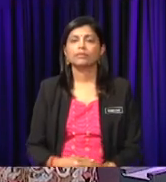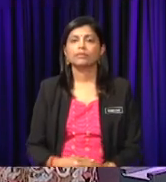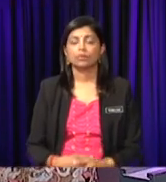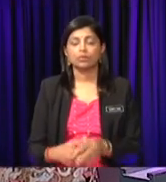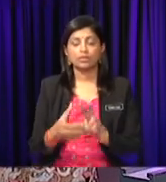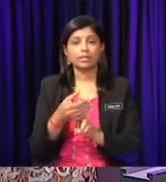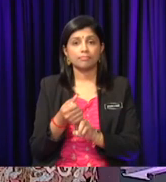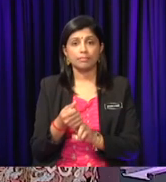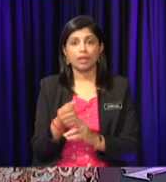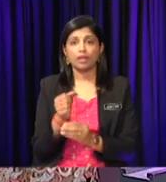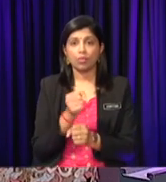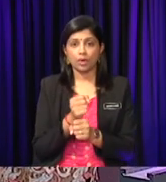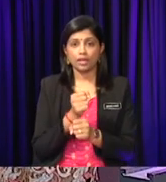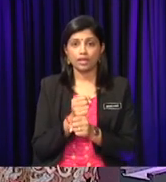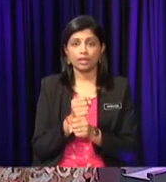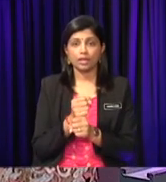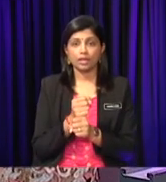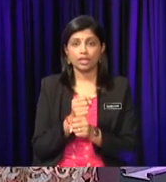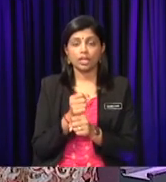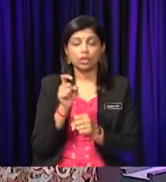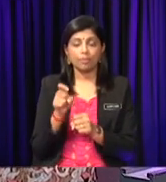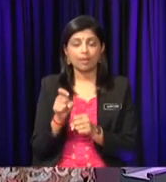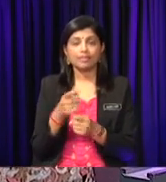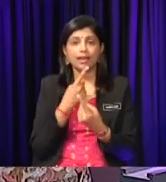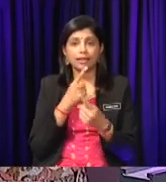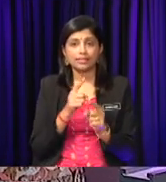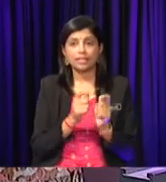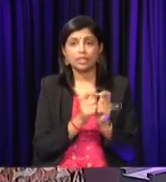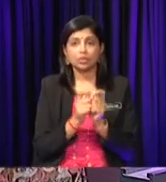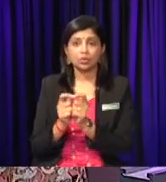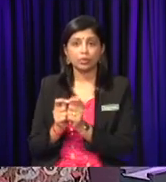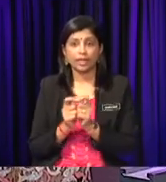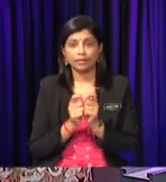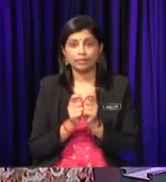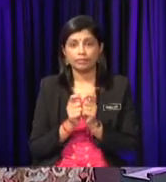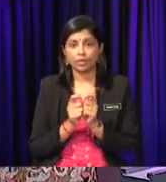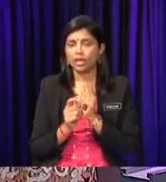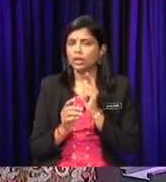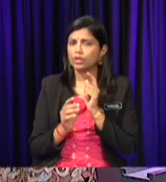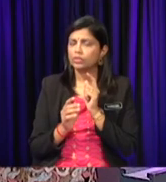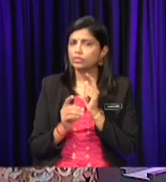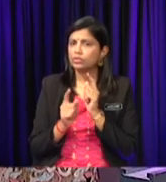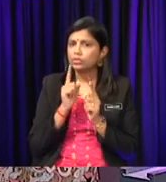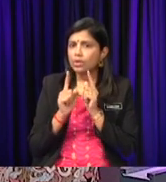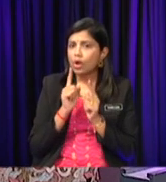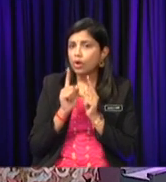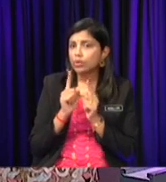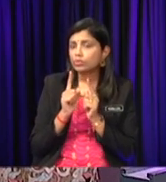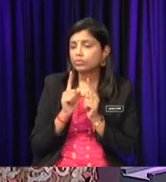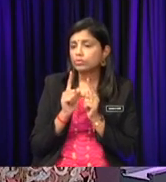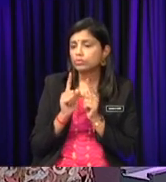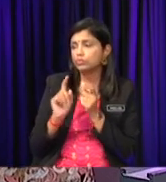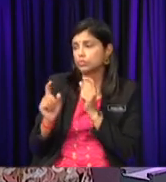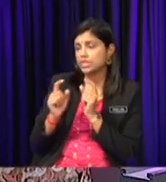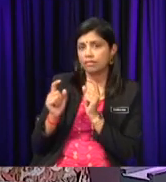you have to work together, you have to talk to each other, and you must cooperate to know